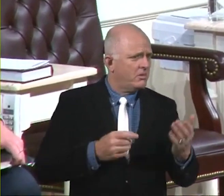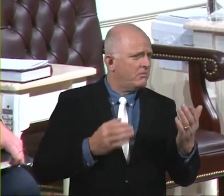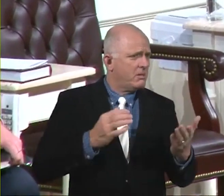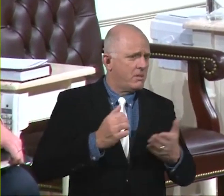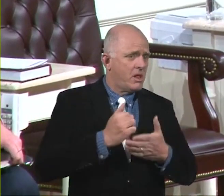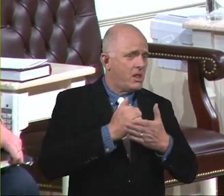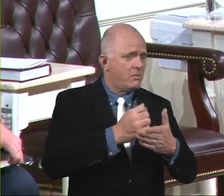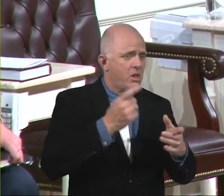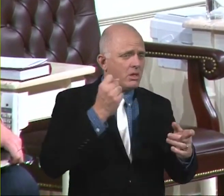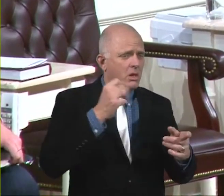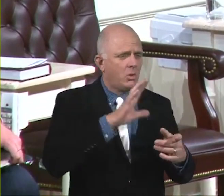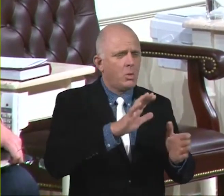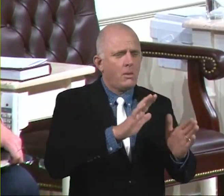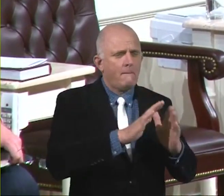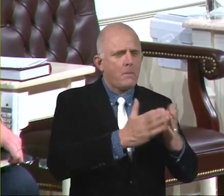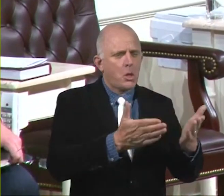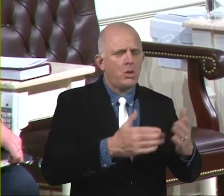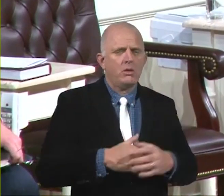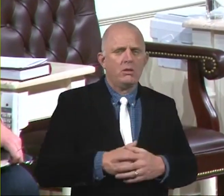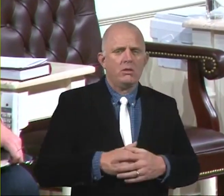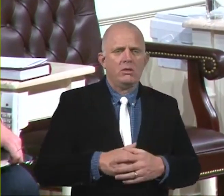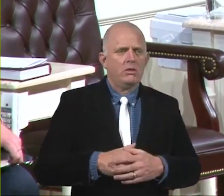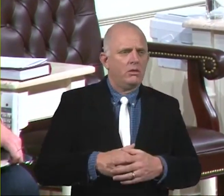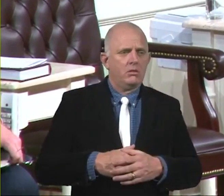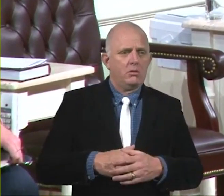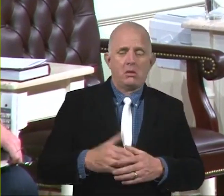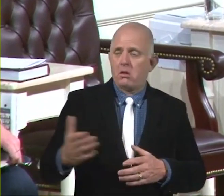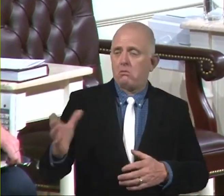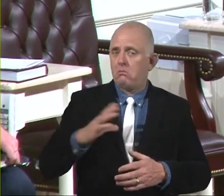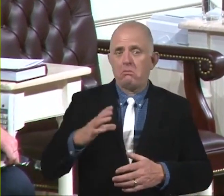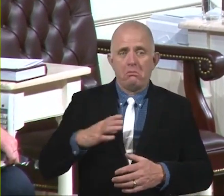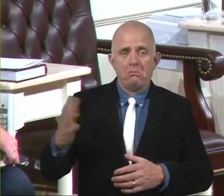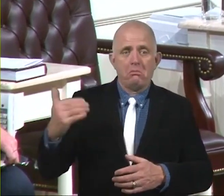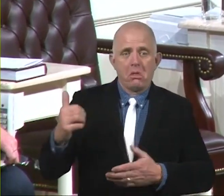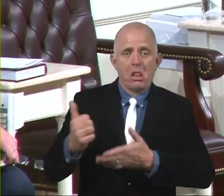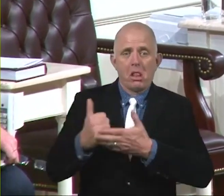that book. I said, boy, I'm open.